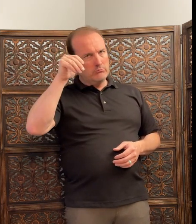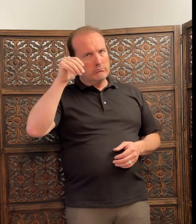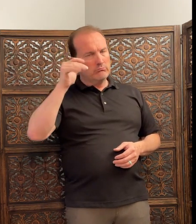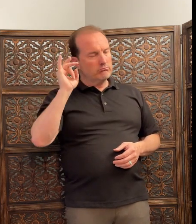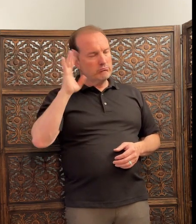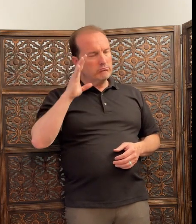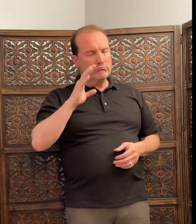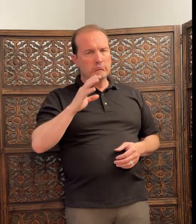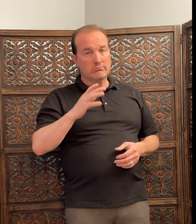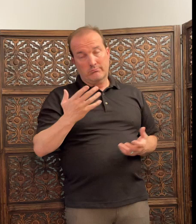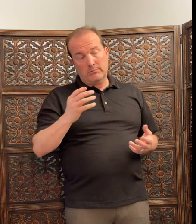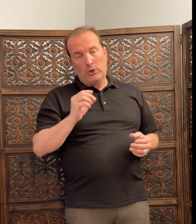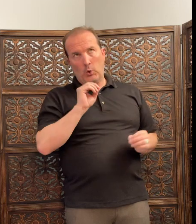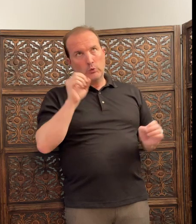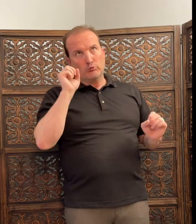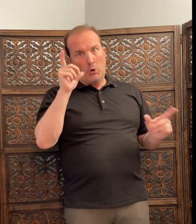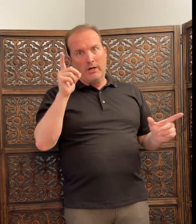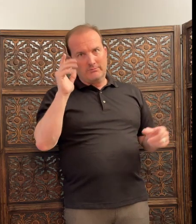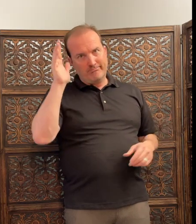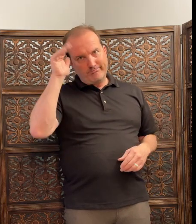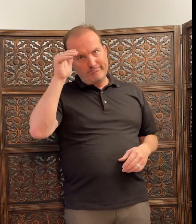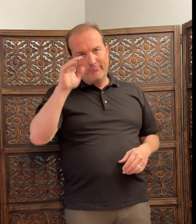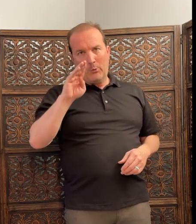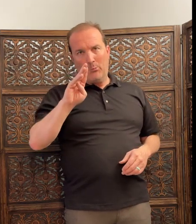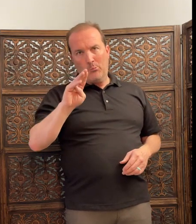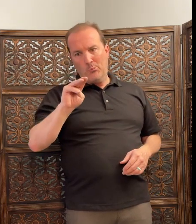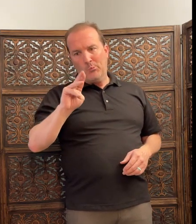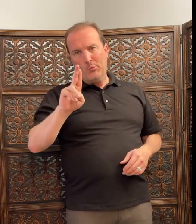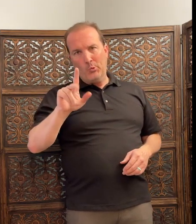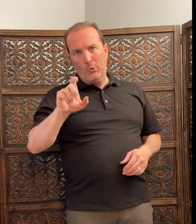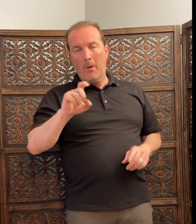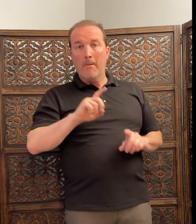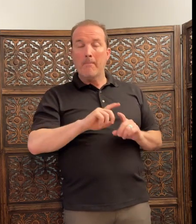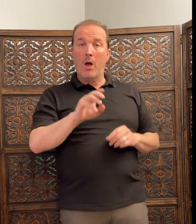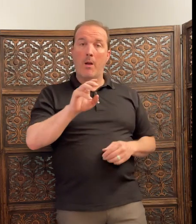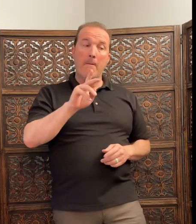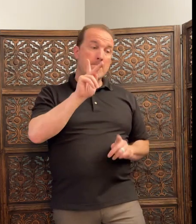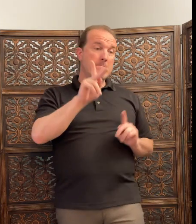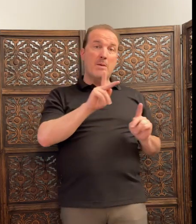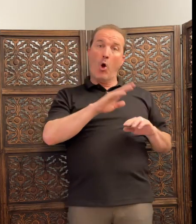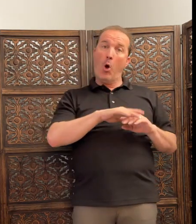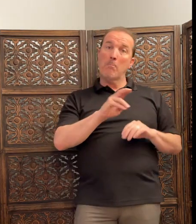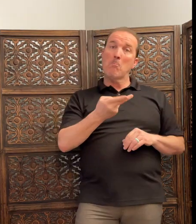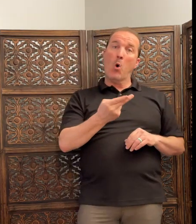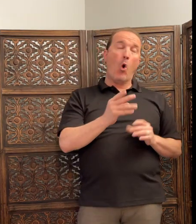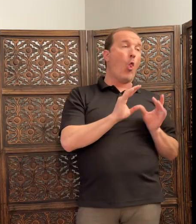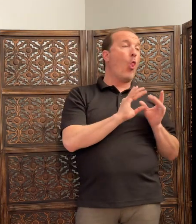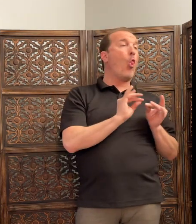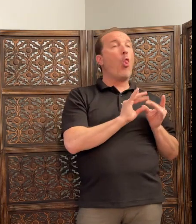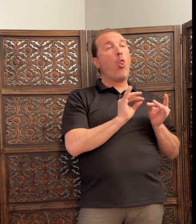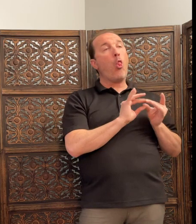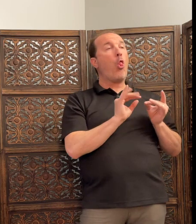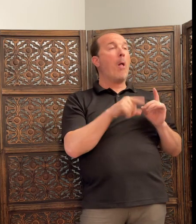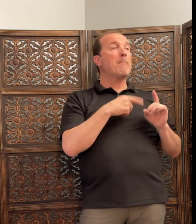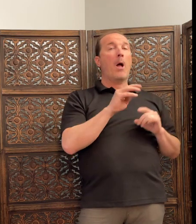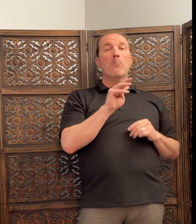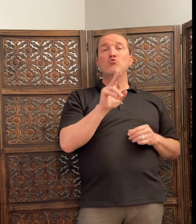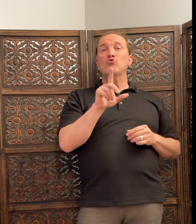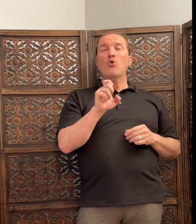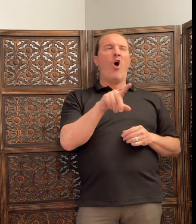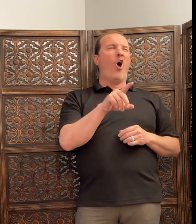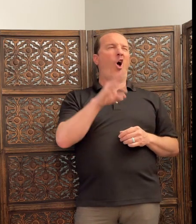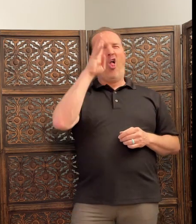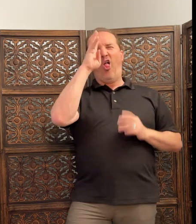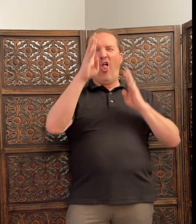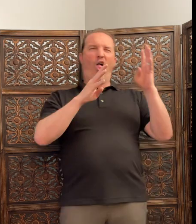stubborn. No surprise there. He's a mule. Yet the mule talkers on the porch love to